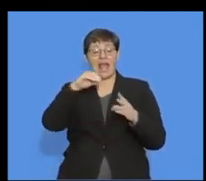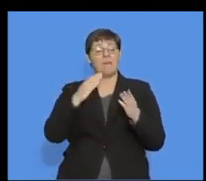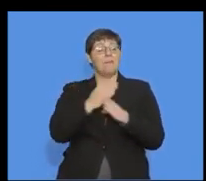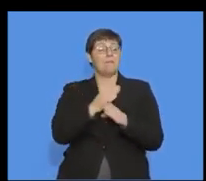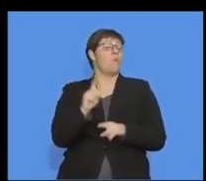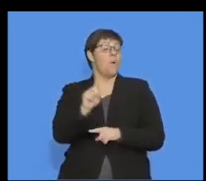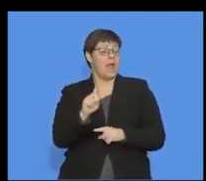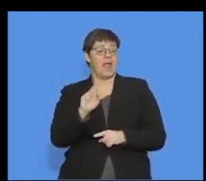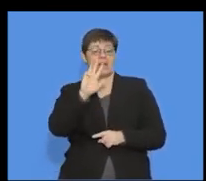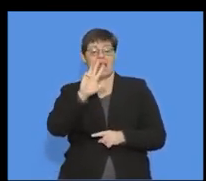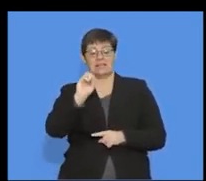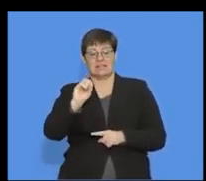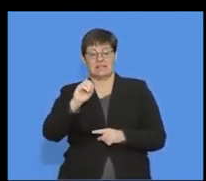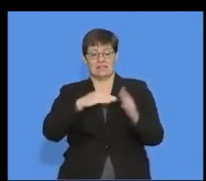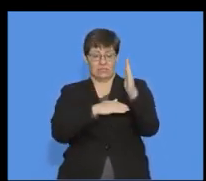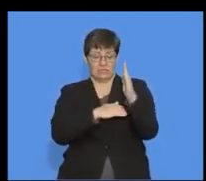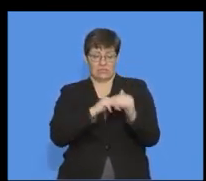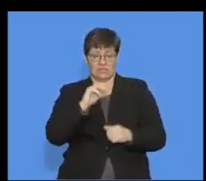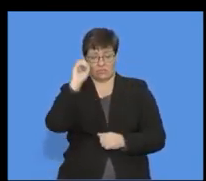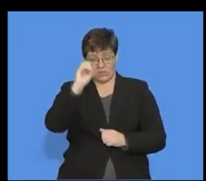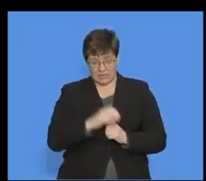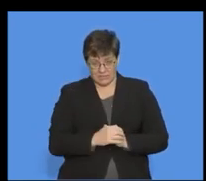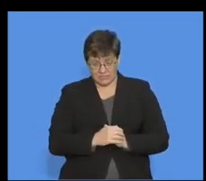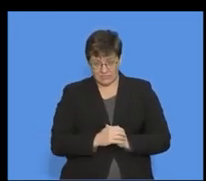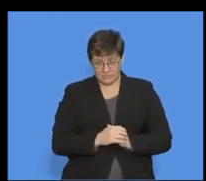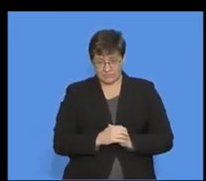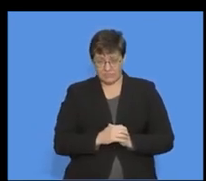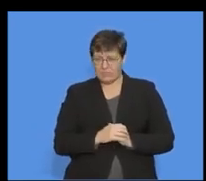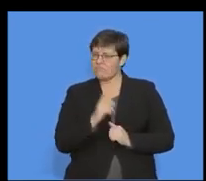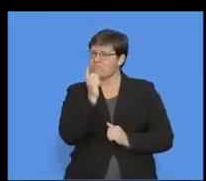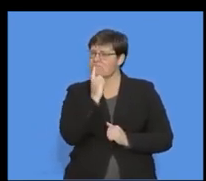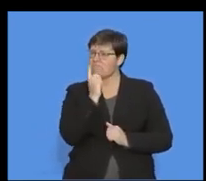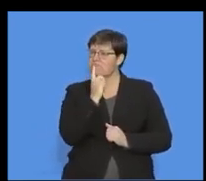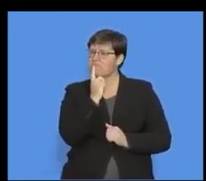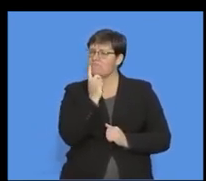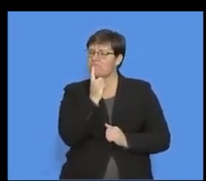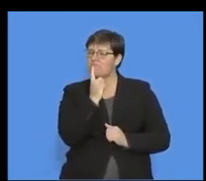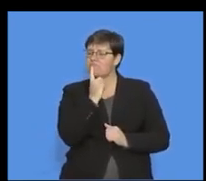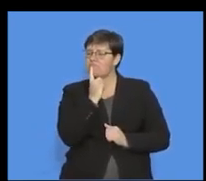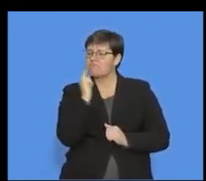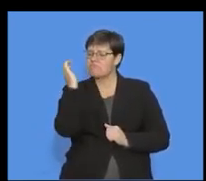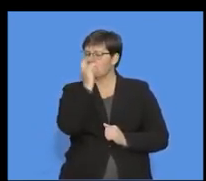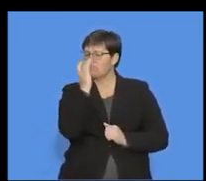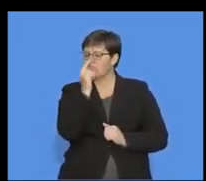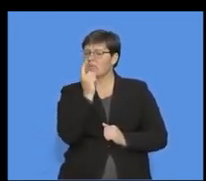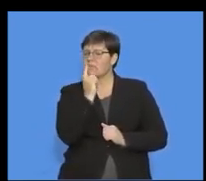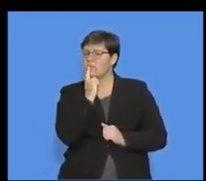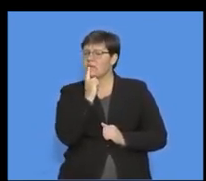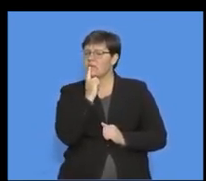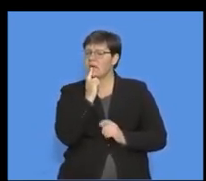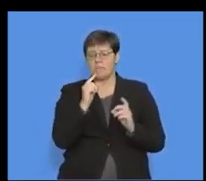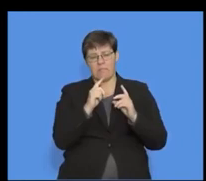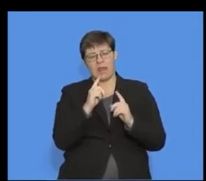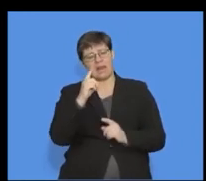intersect at 90 degrees. Or because that will take us a bit of a while, because we need to first talk about